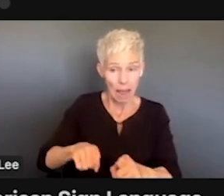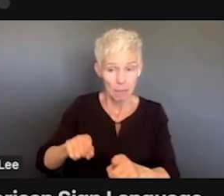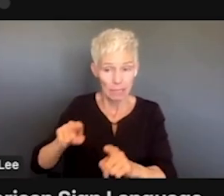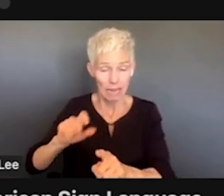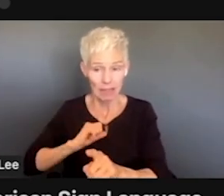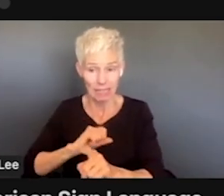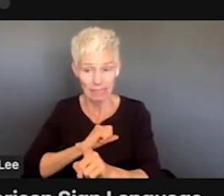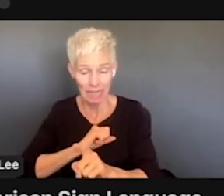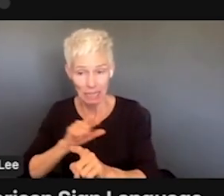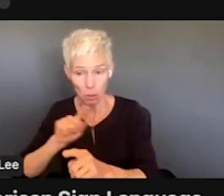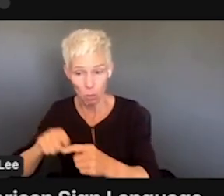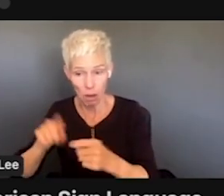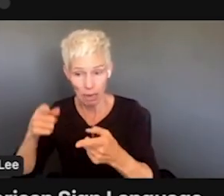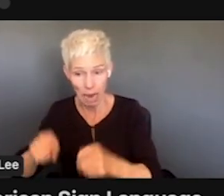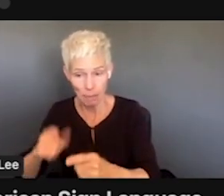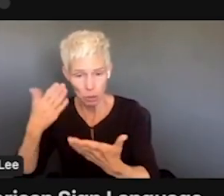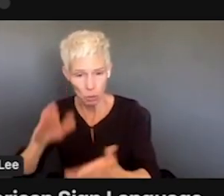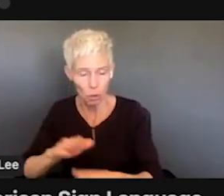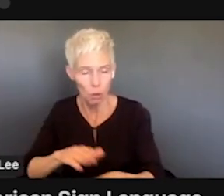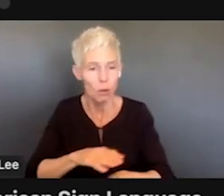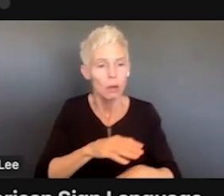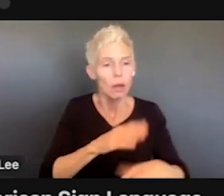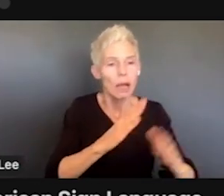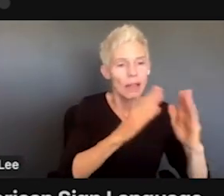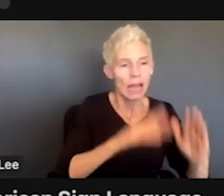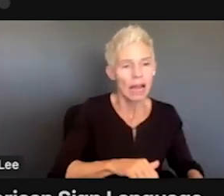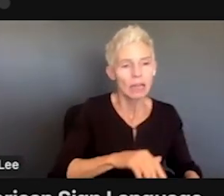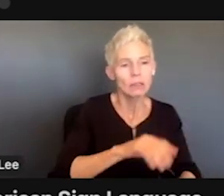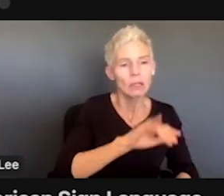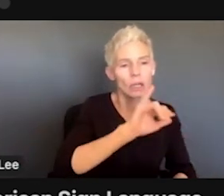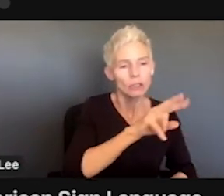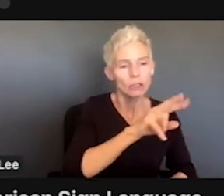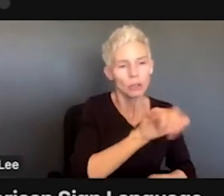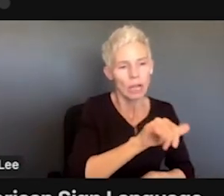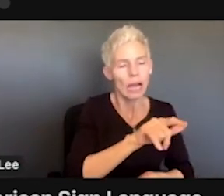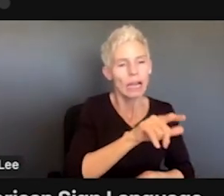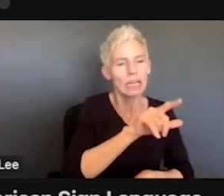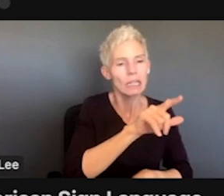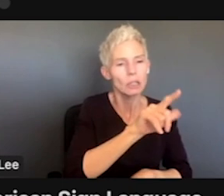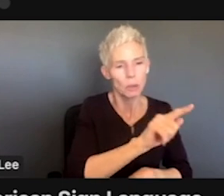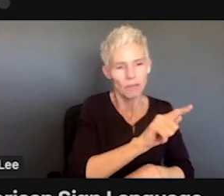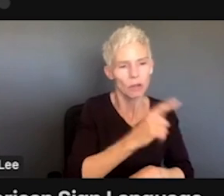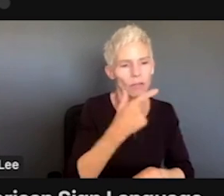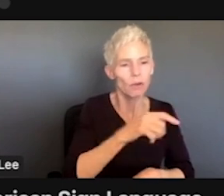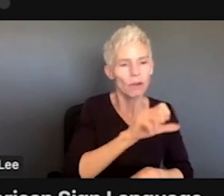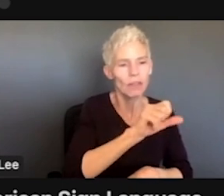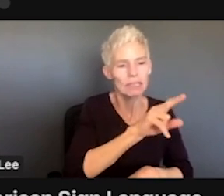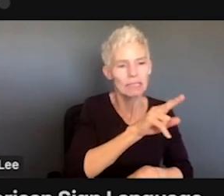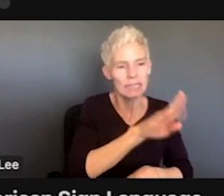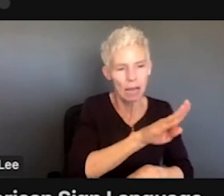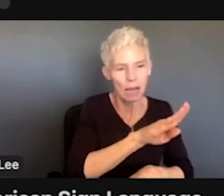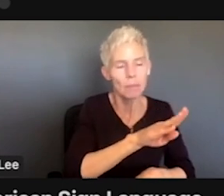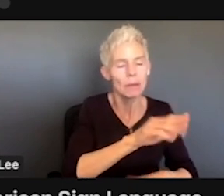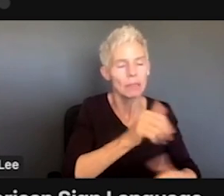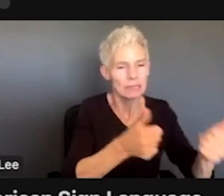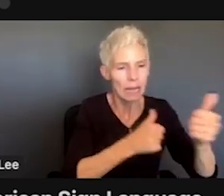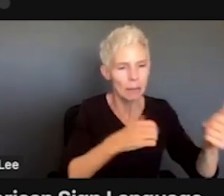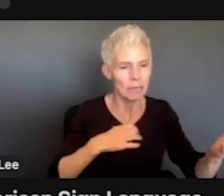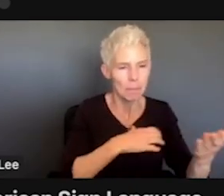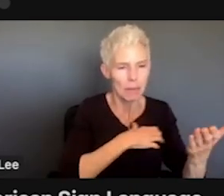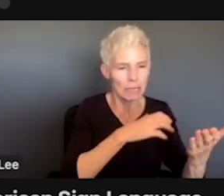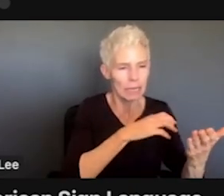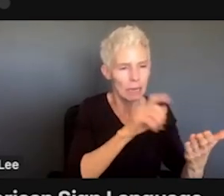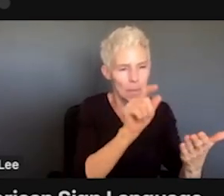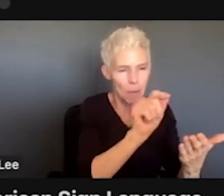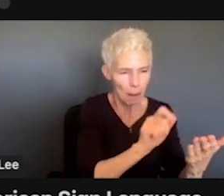House side, it will be the 21st of July for the subcommittee markup, and then the 24th of July for the full committee markup.